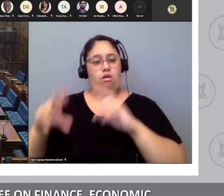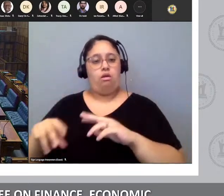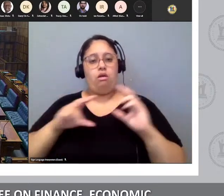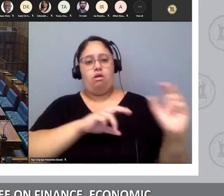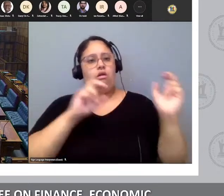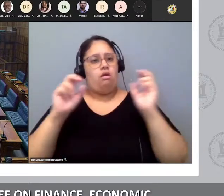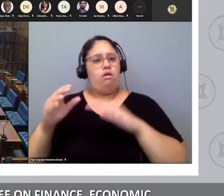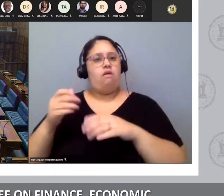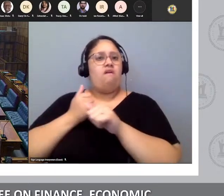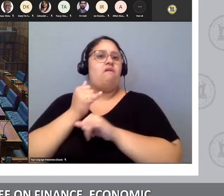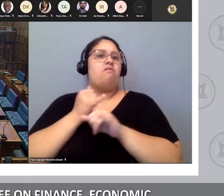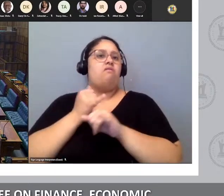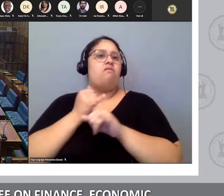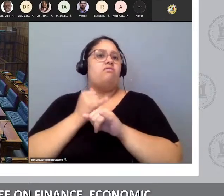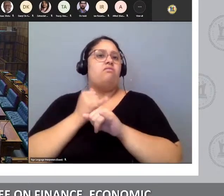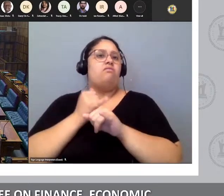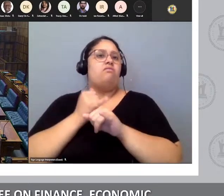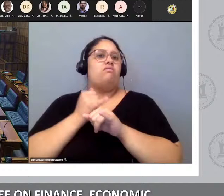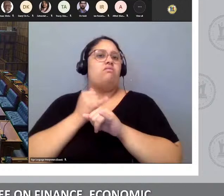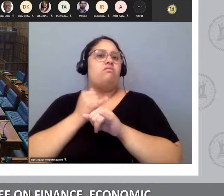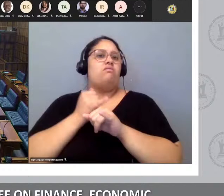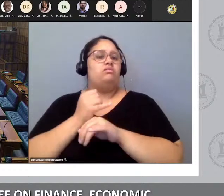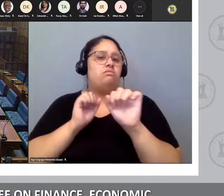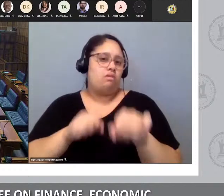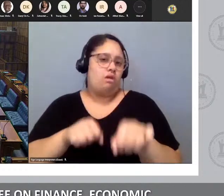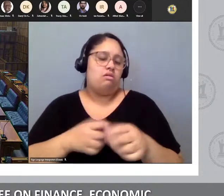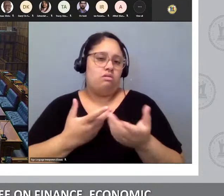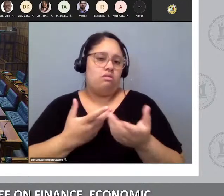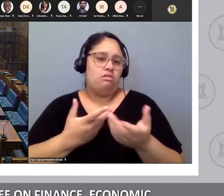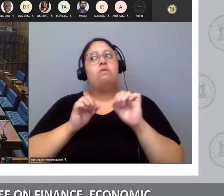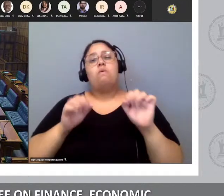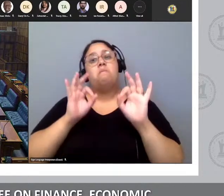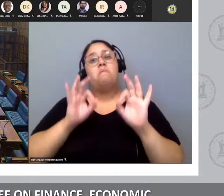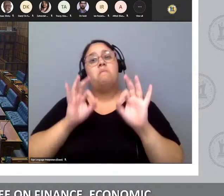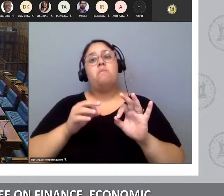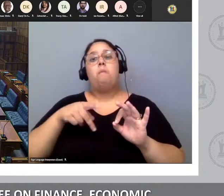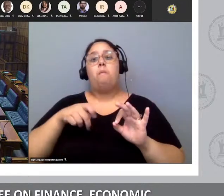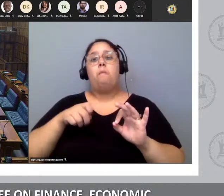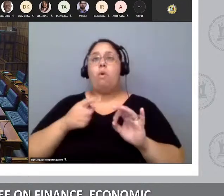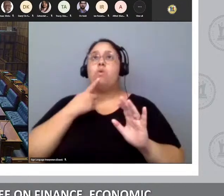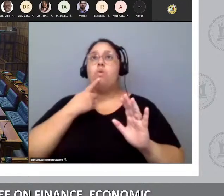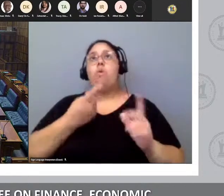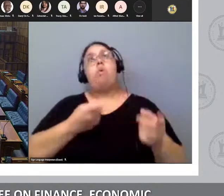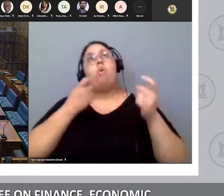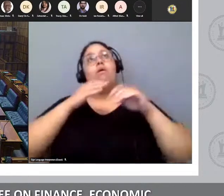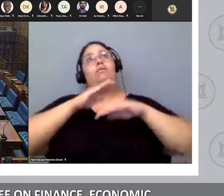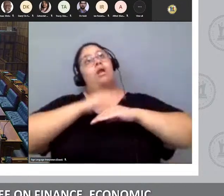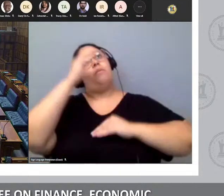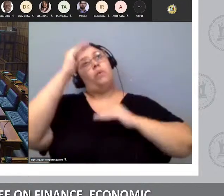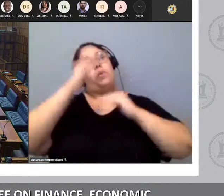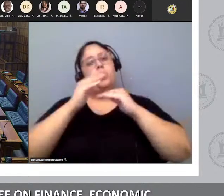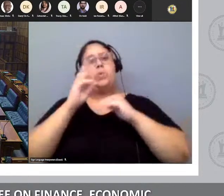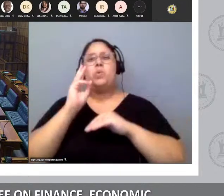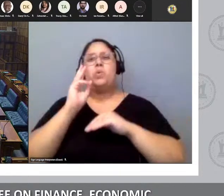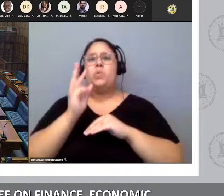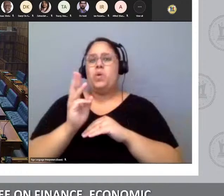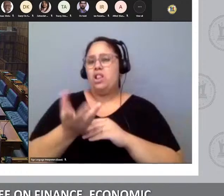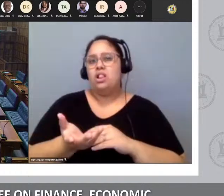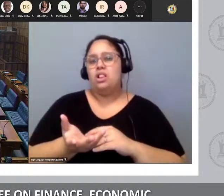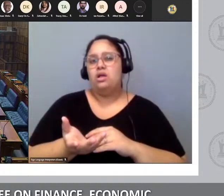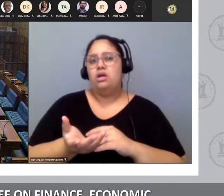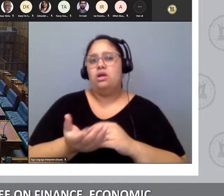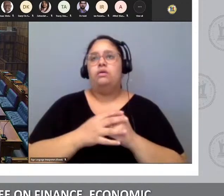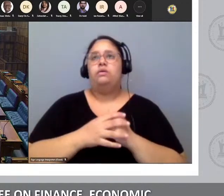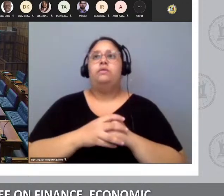lot faster and your actual Port call of the of of the V will then be short as